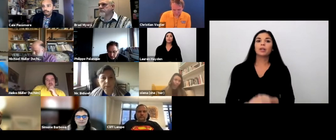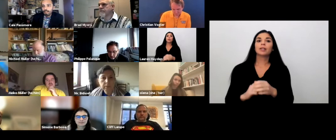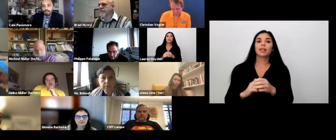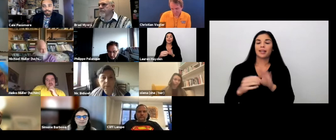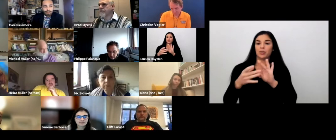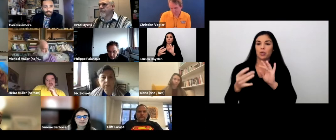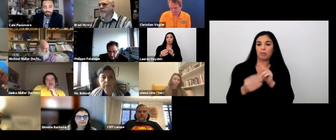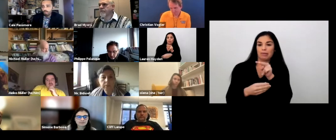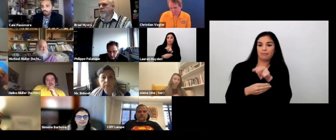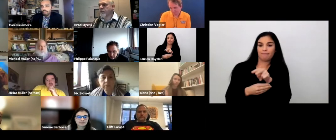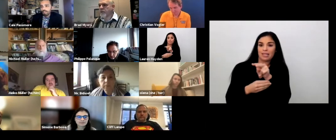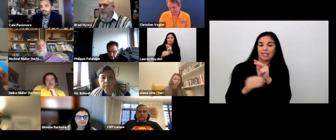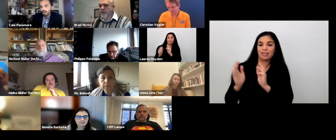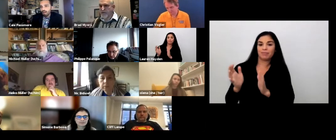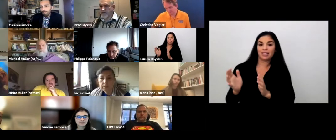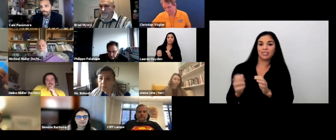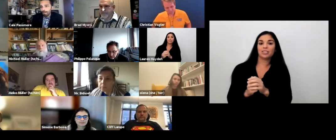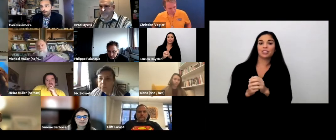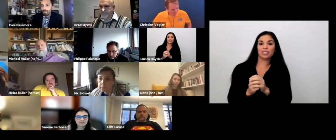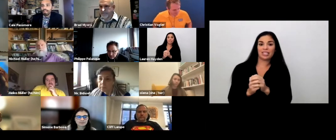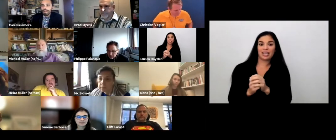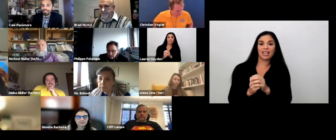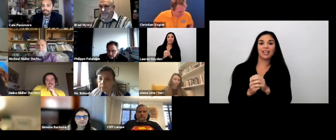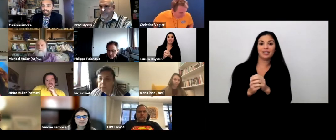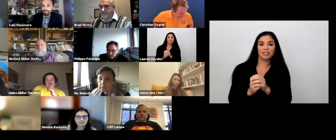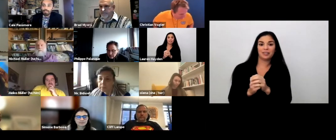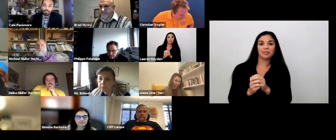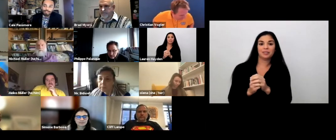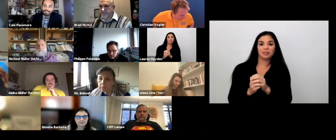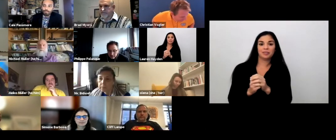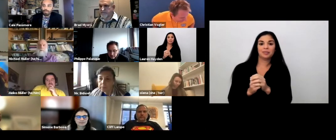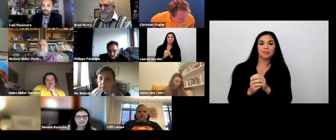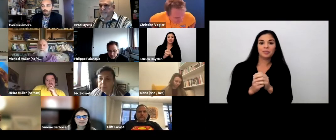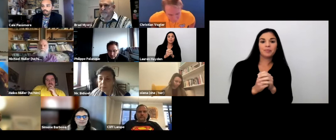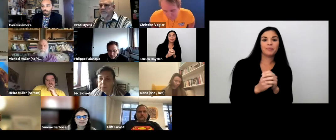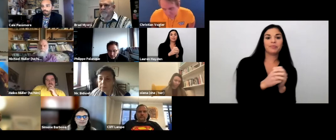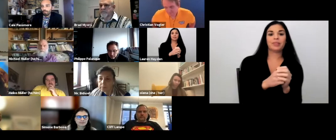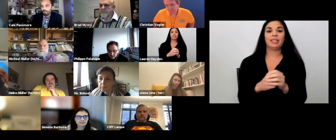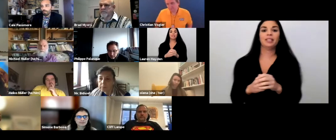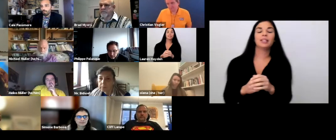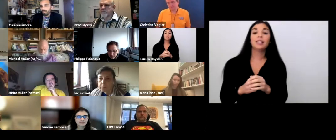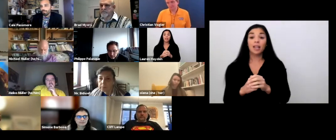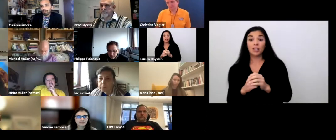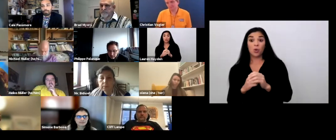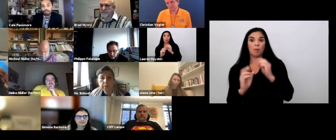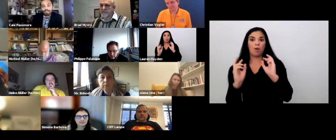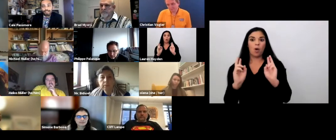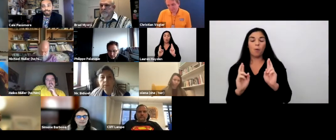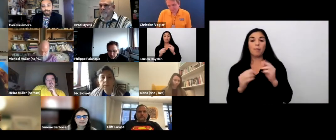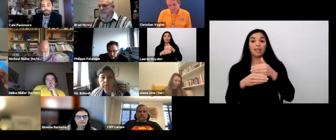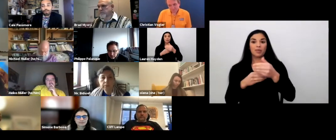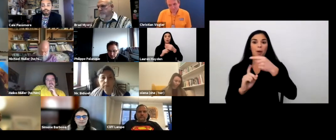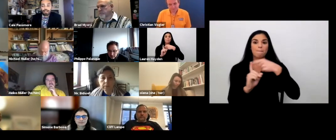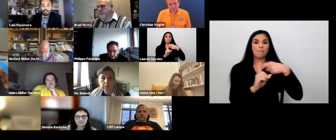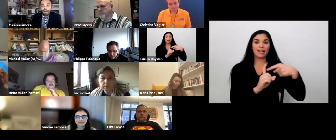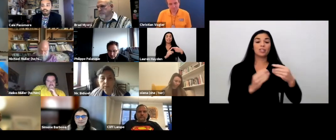here. Castia had written, I'm hoping in the next years, maybe months, there will be new online platforms and tools that can better support the sense